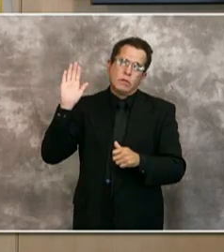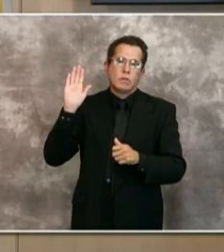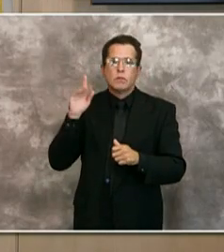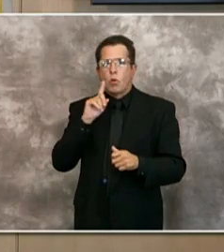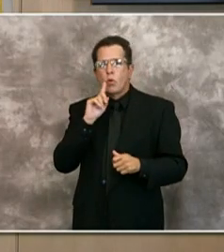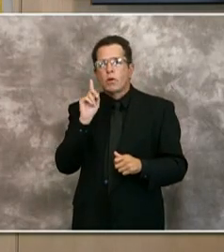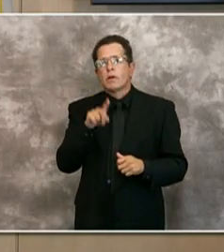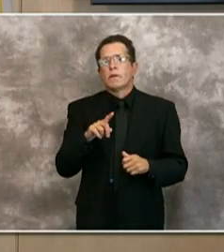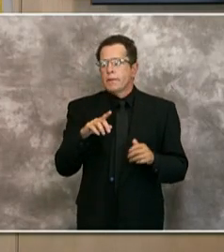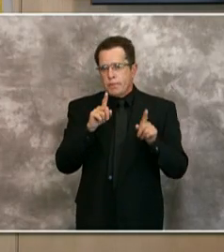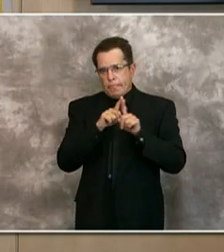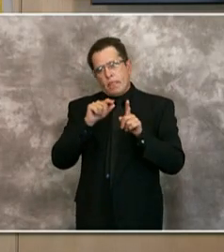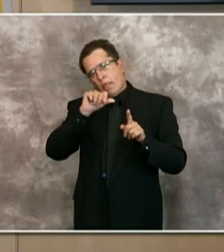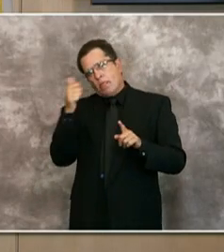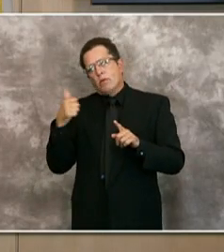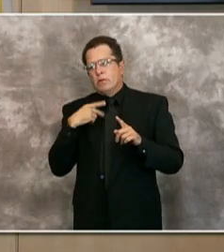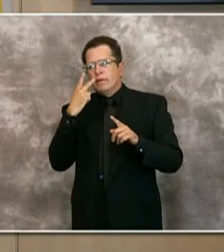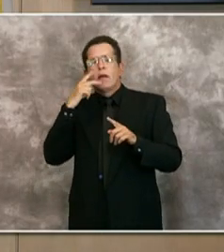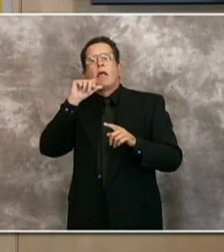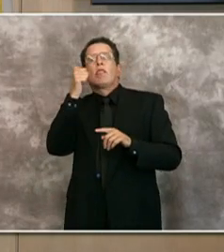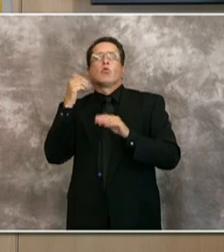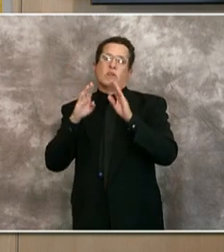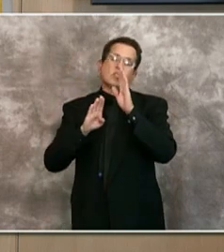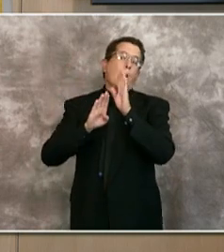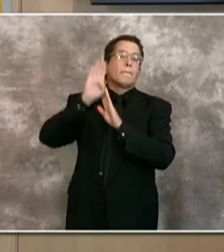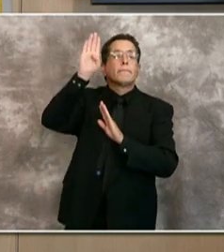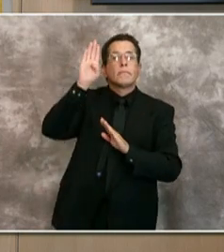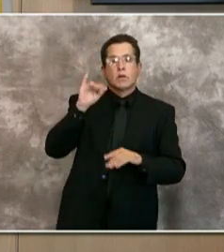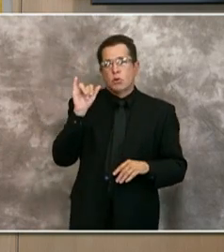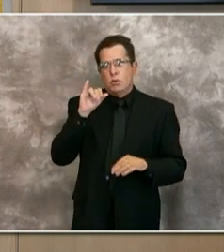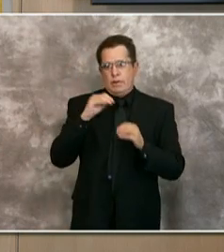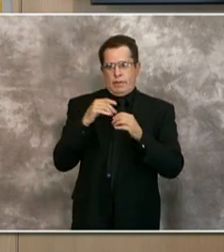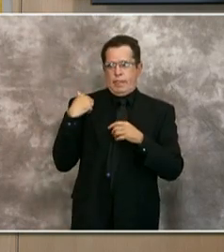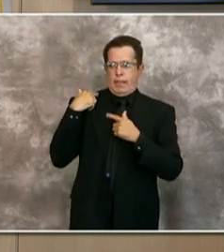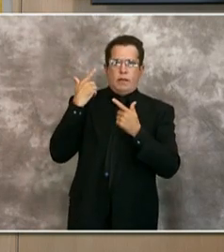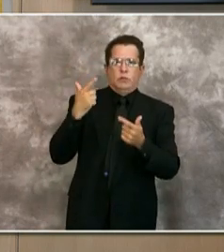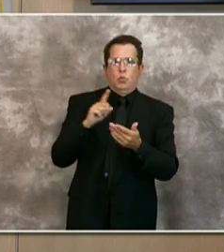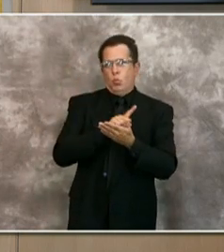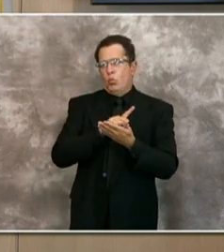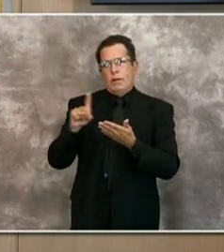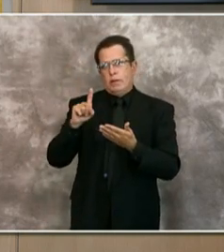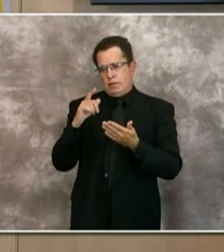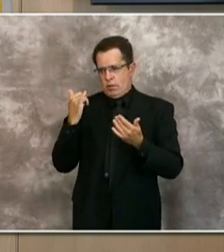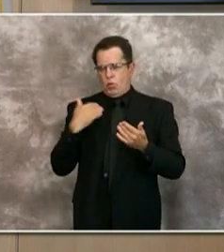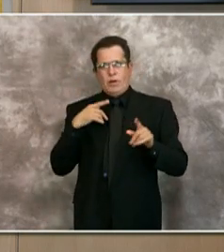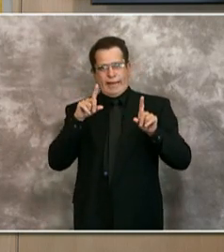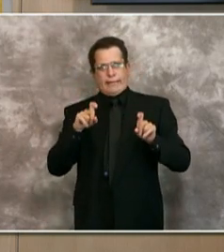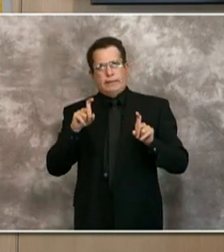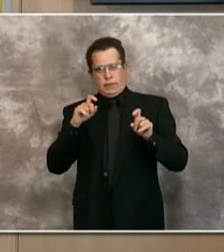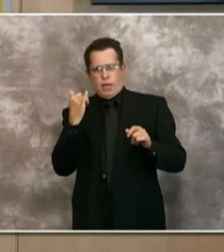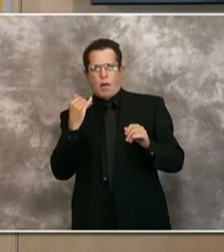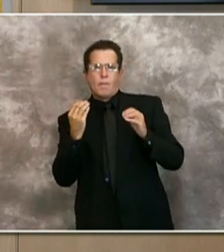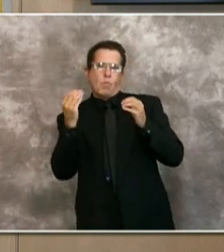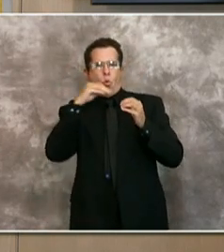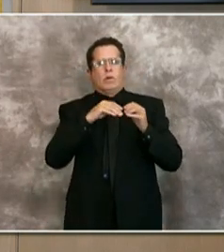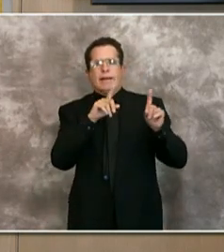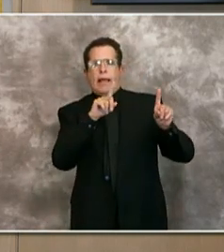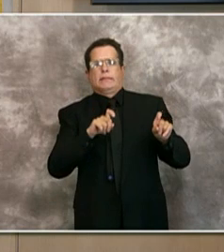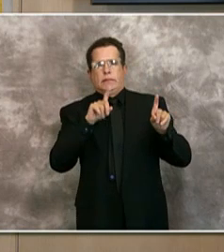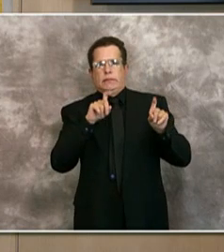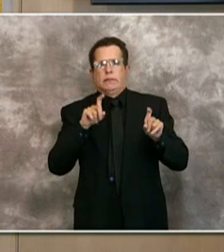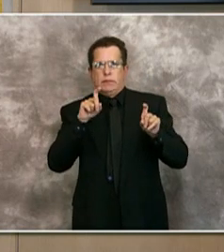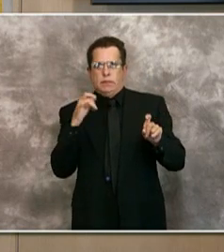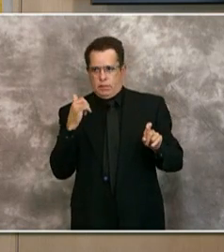address testing. We have seen a pretty significant jump in the last week in terms of our testing. As we've ramped up testing, it's been